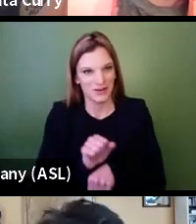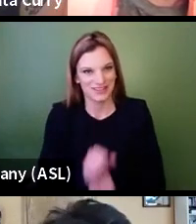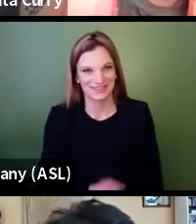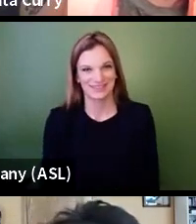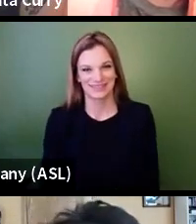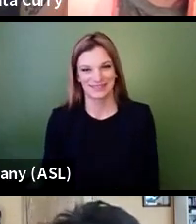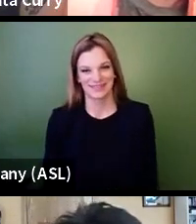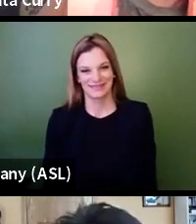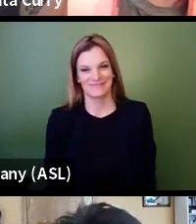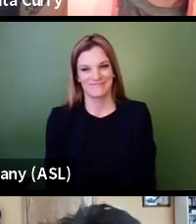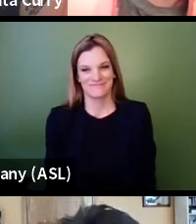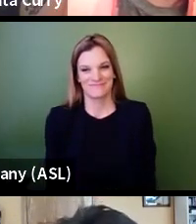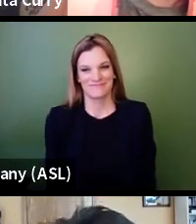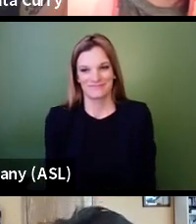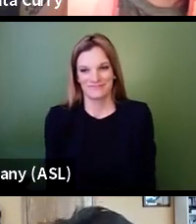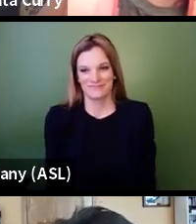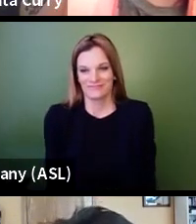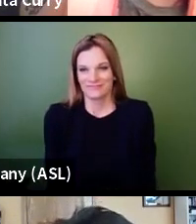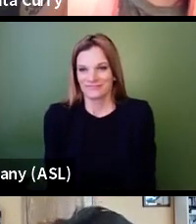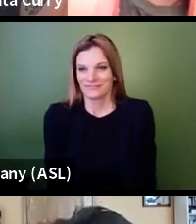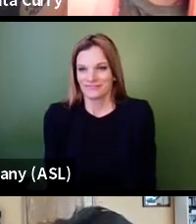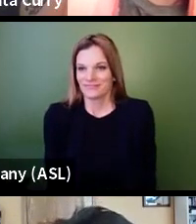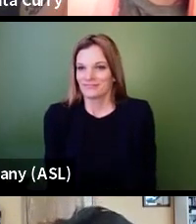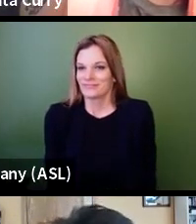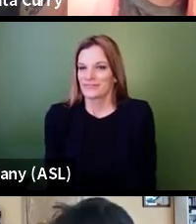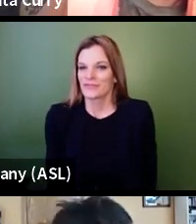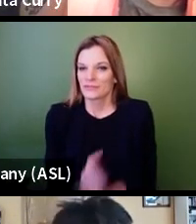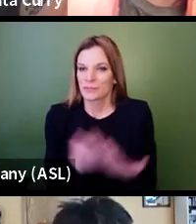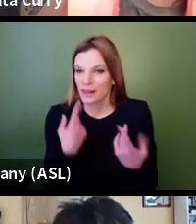Okay, we have announcements.